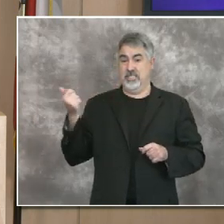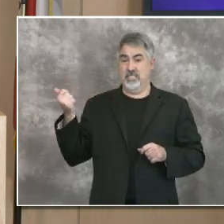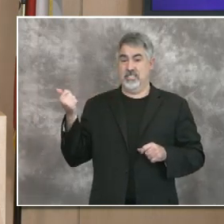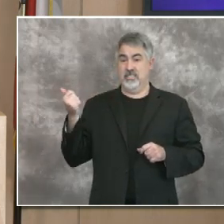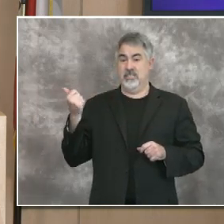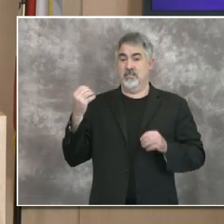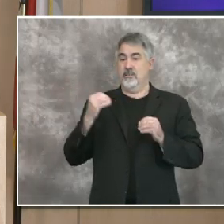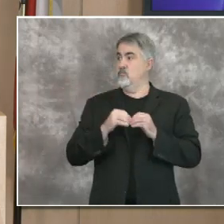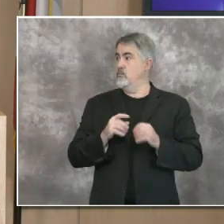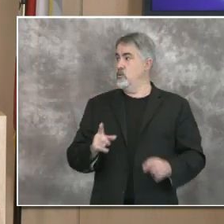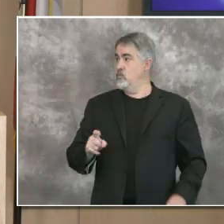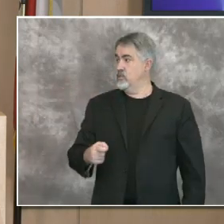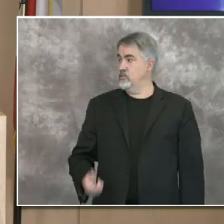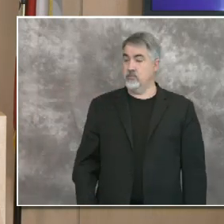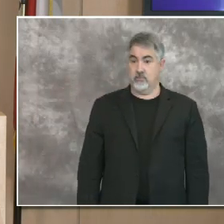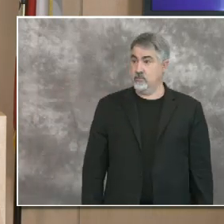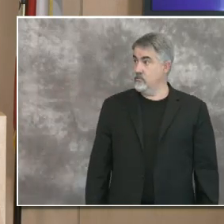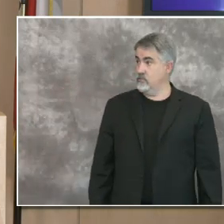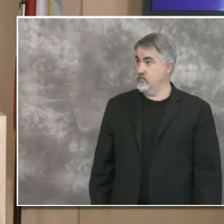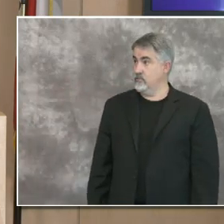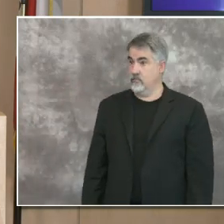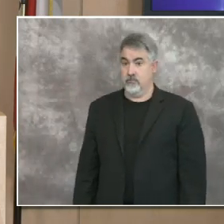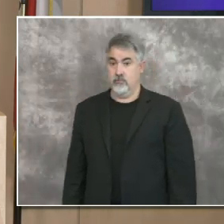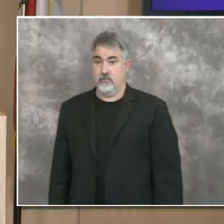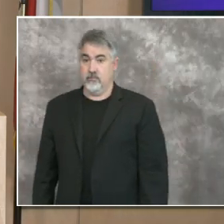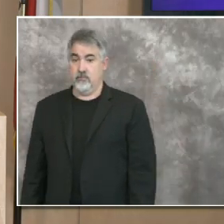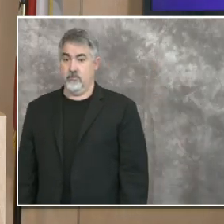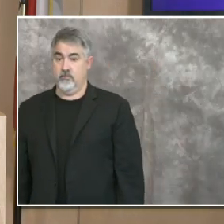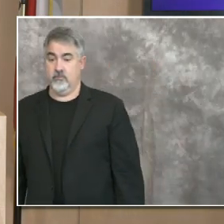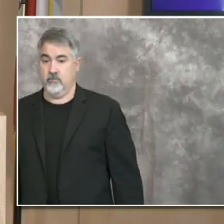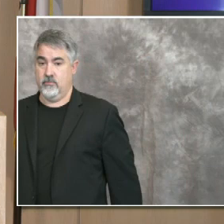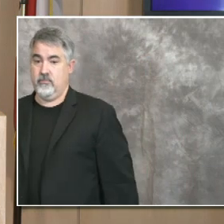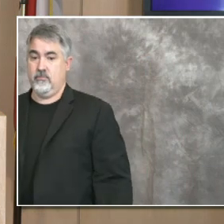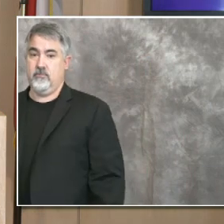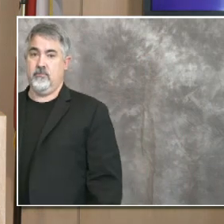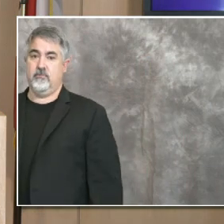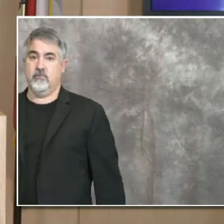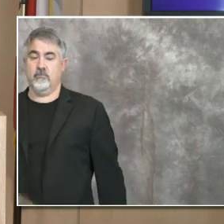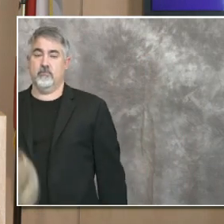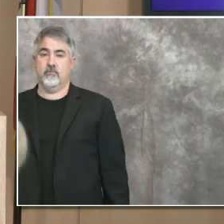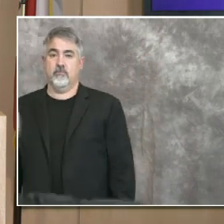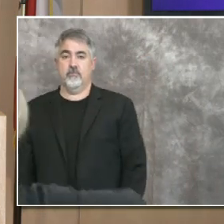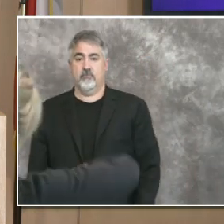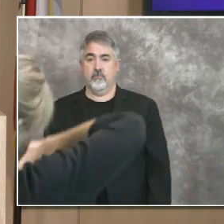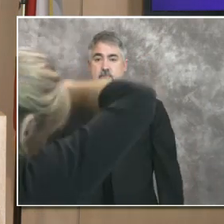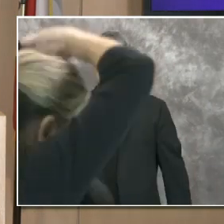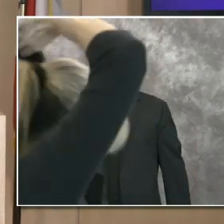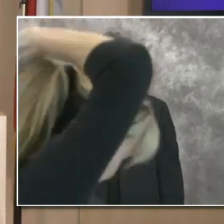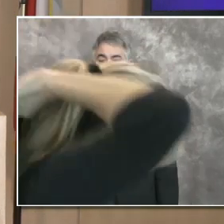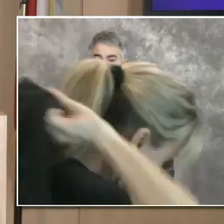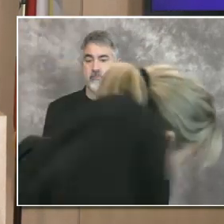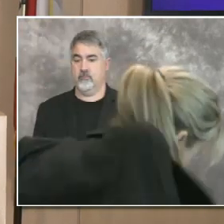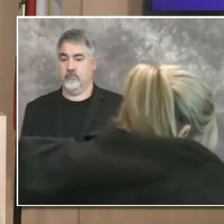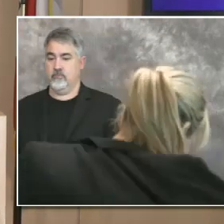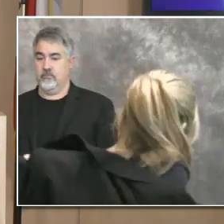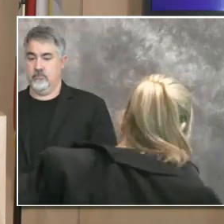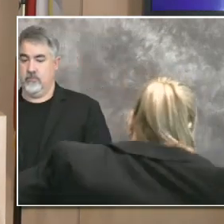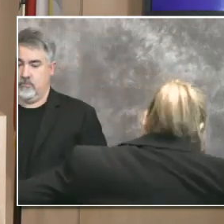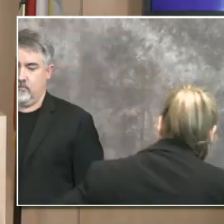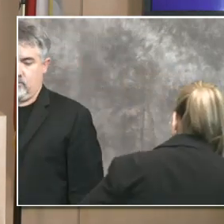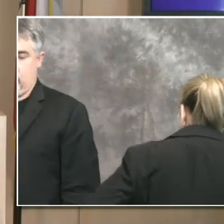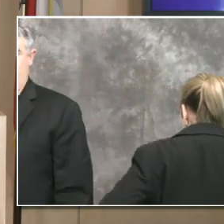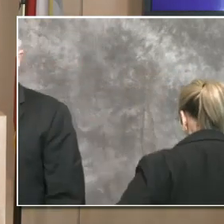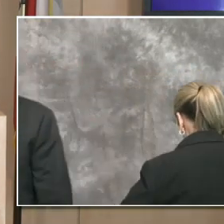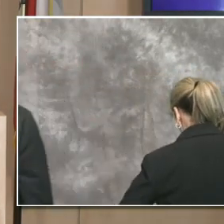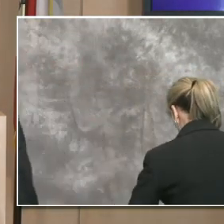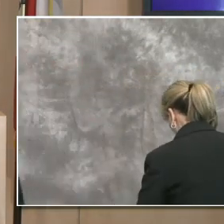This question is from Lindsay Winkley with the Union Tribune. I just want to make sure I understand the COVID-19 testing slide. Does that mean